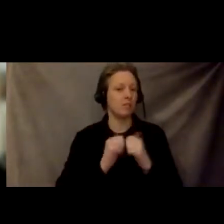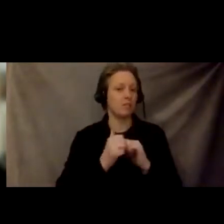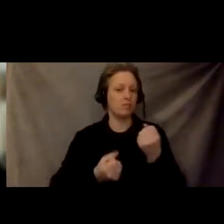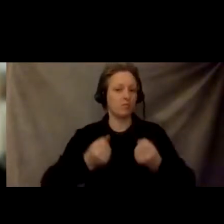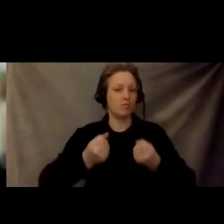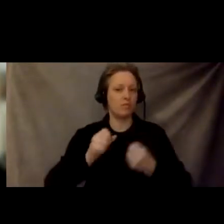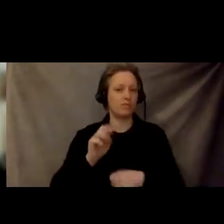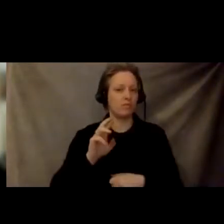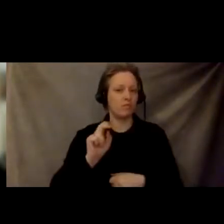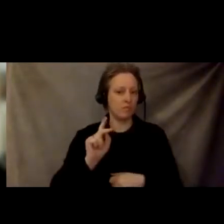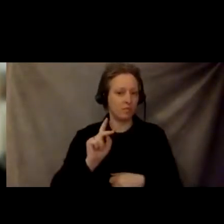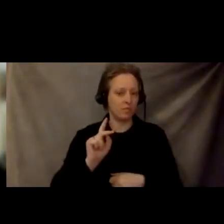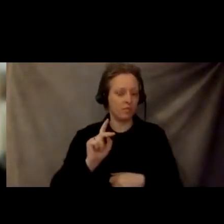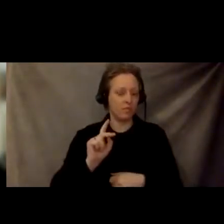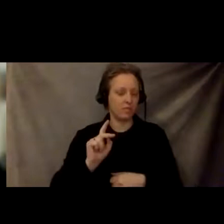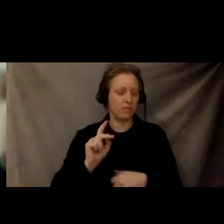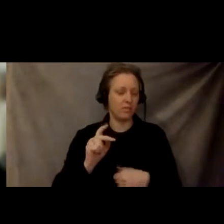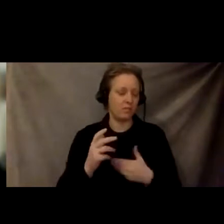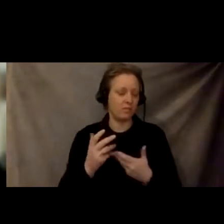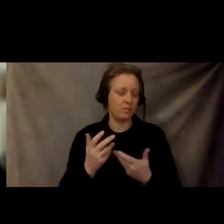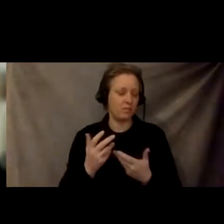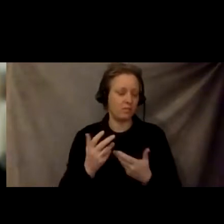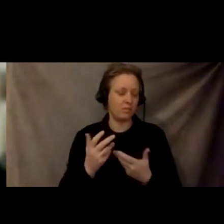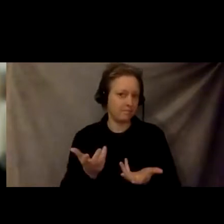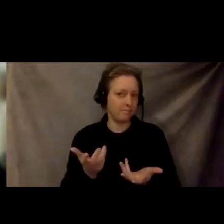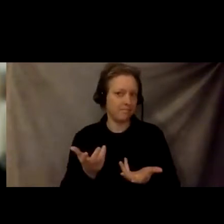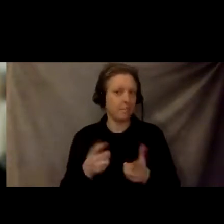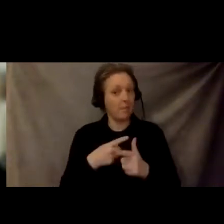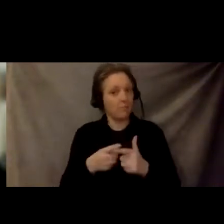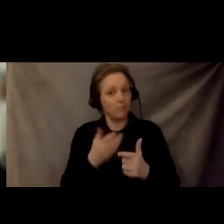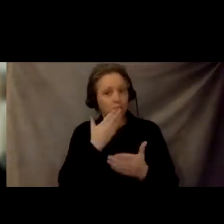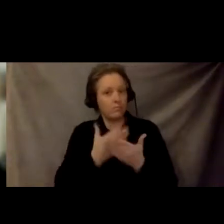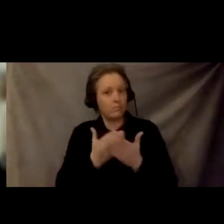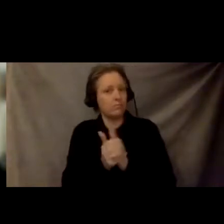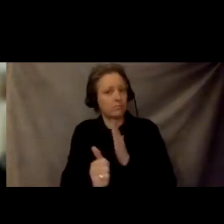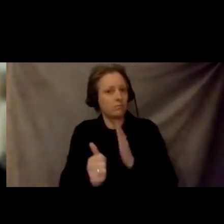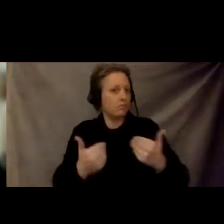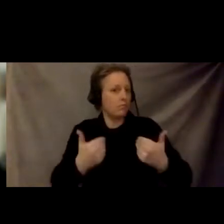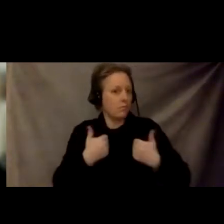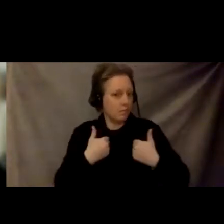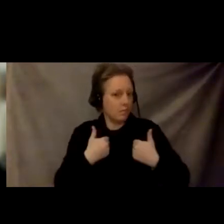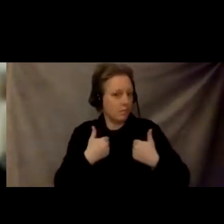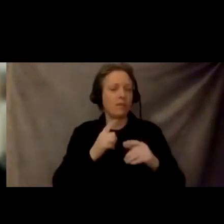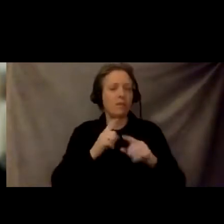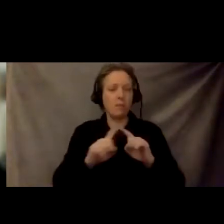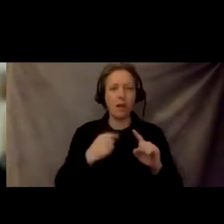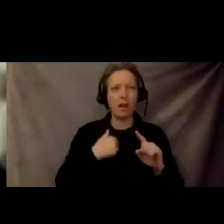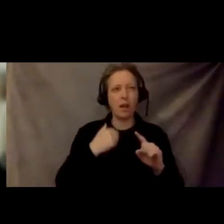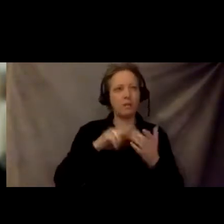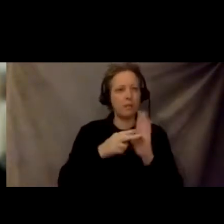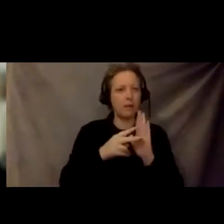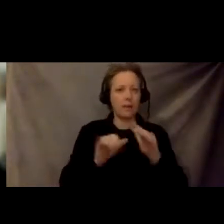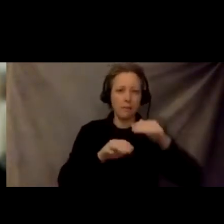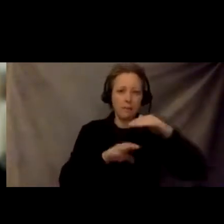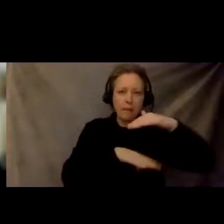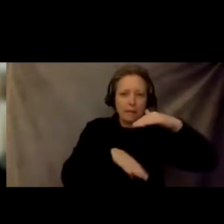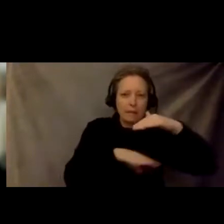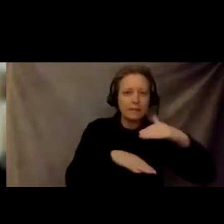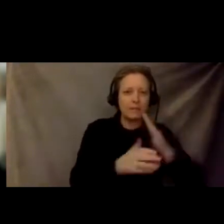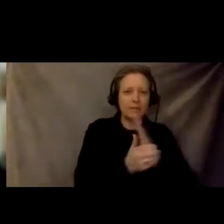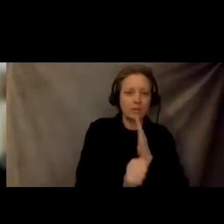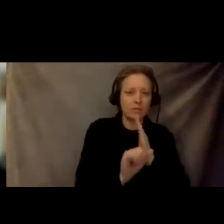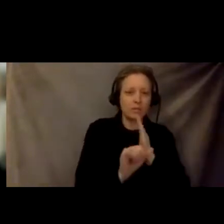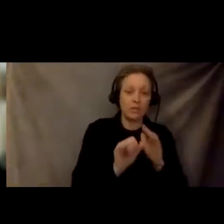that teach kids to do, you know, just basic skills, maybe work in eating establishments. What happens when we